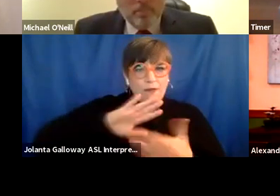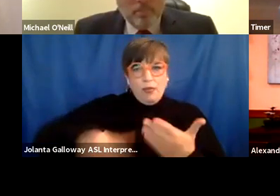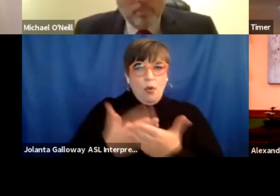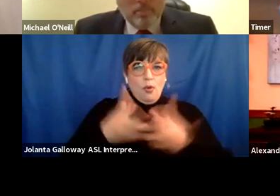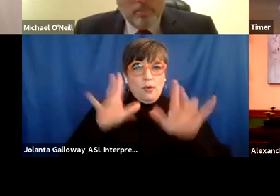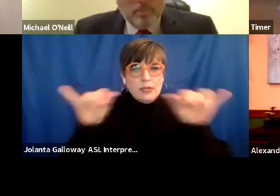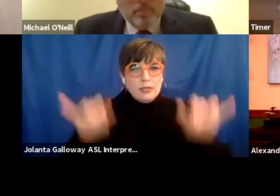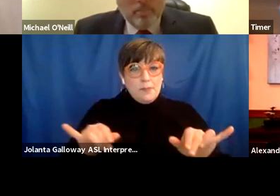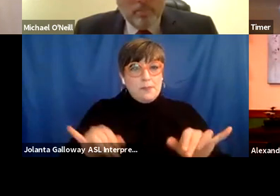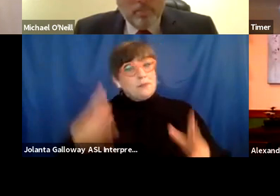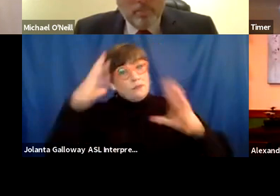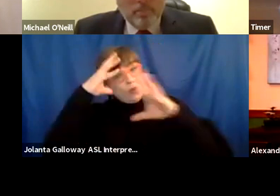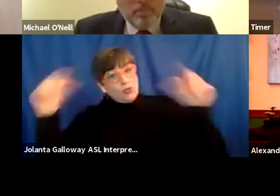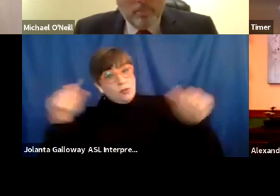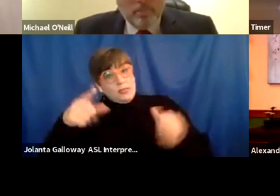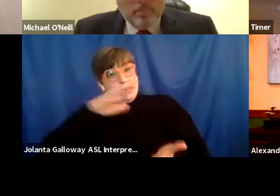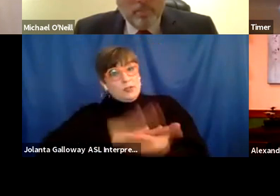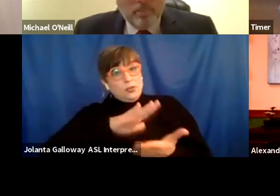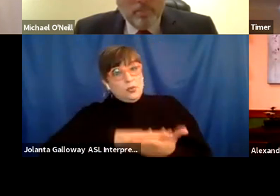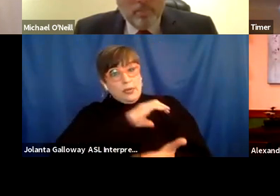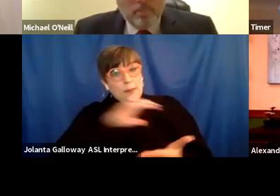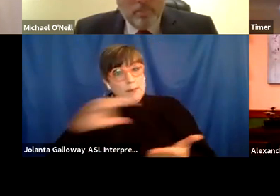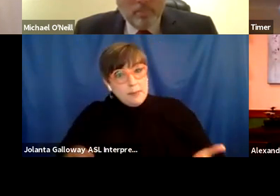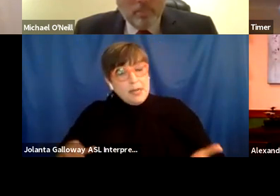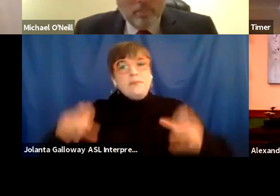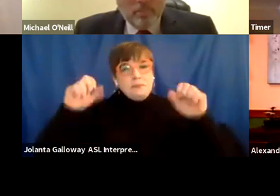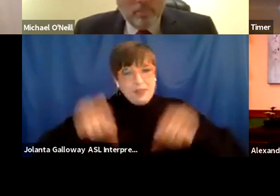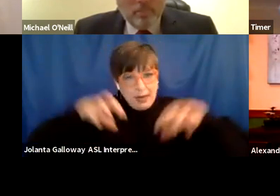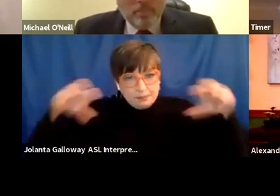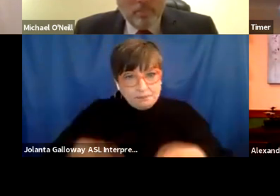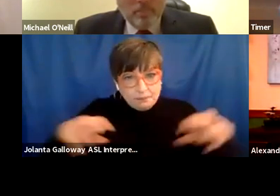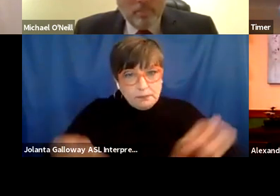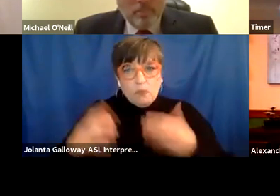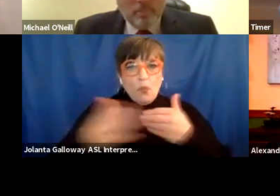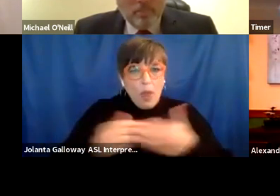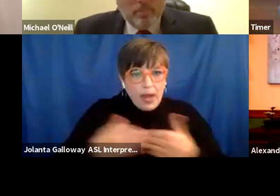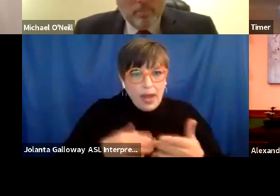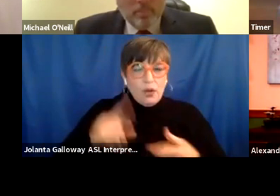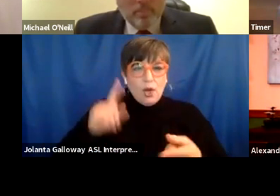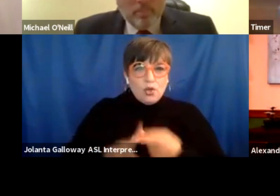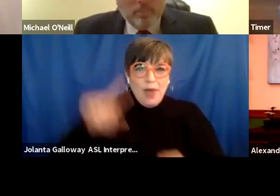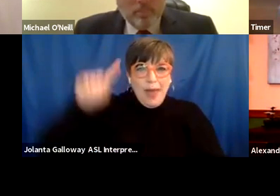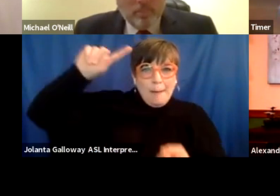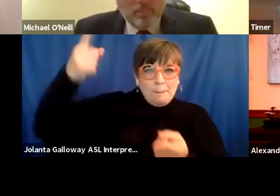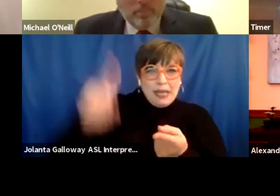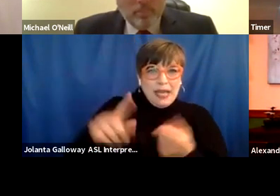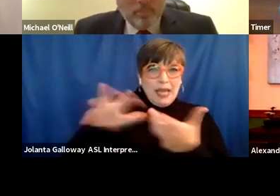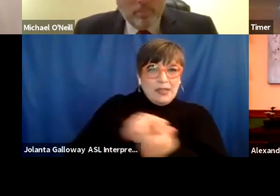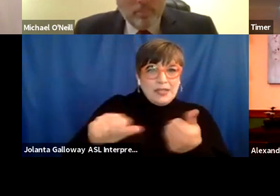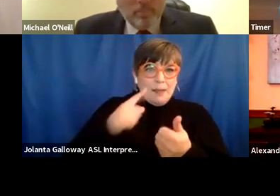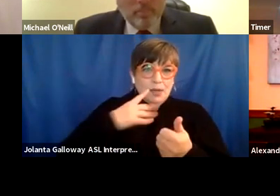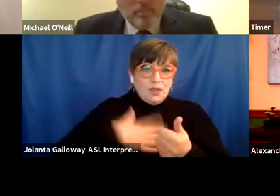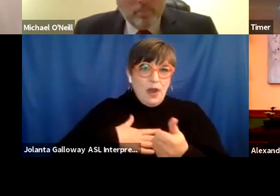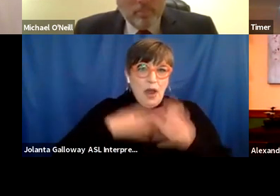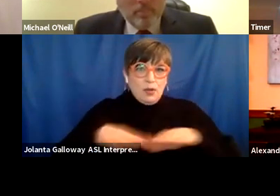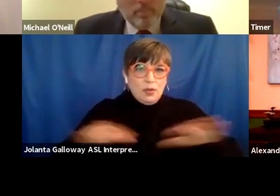The superintendent school committee will do whatever it can do to mitigate the damage done to our children